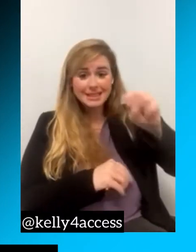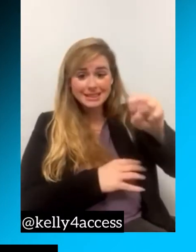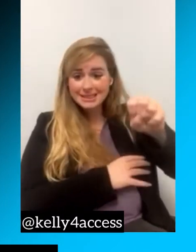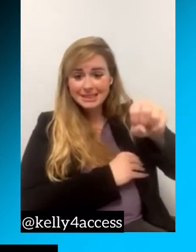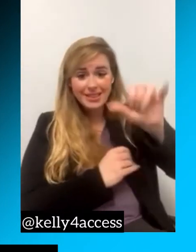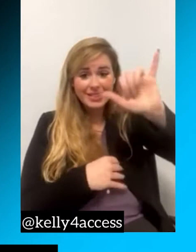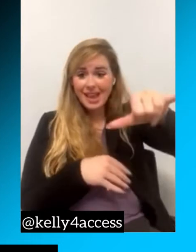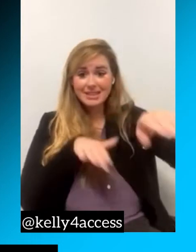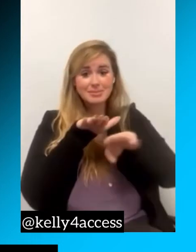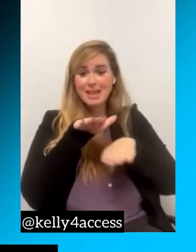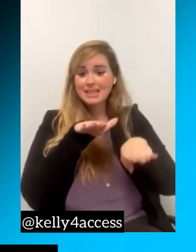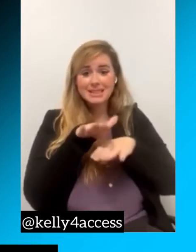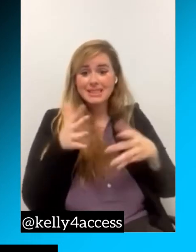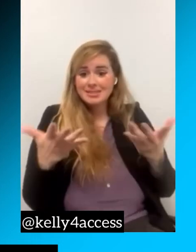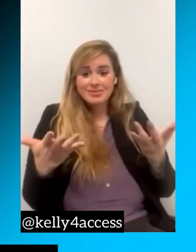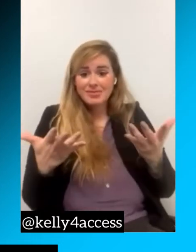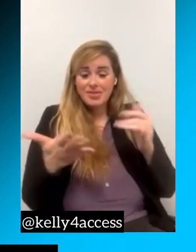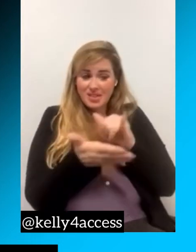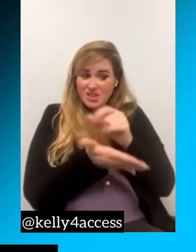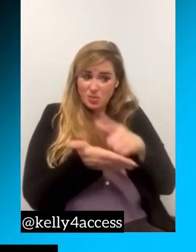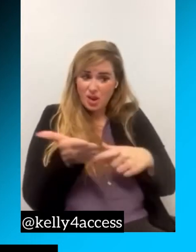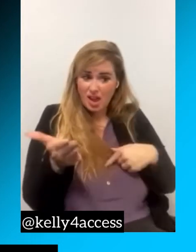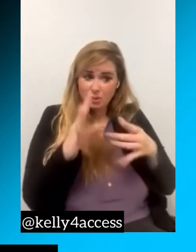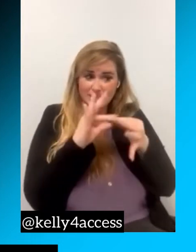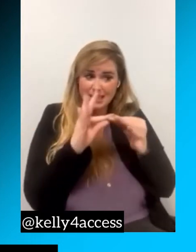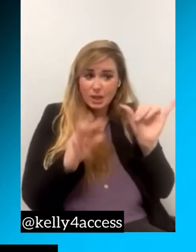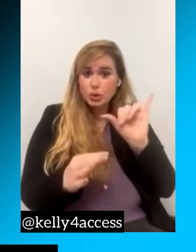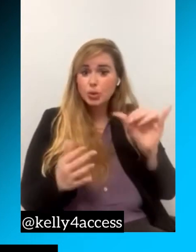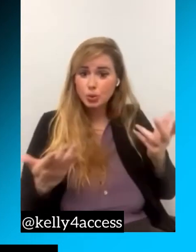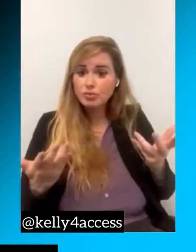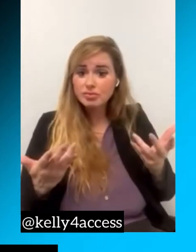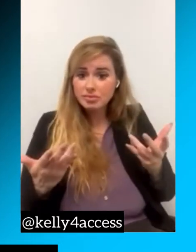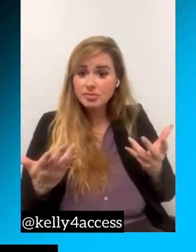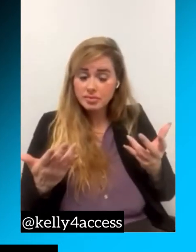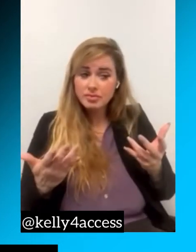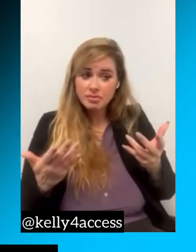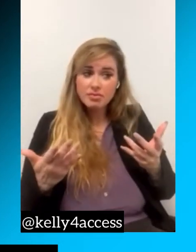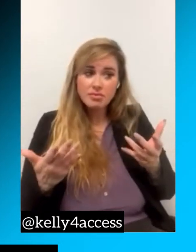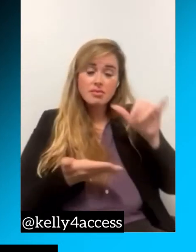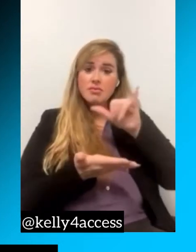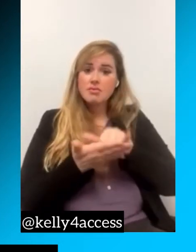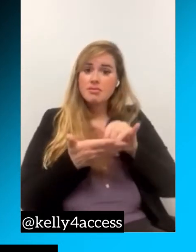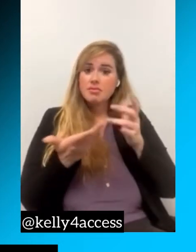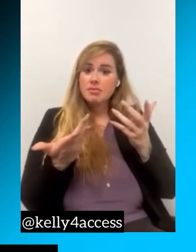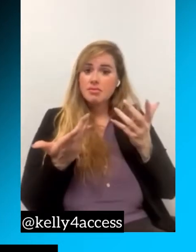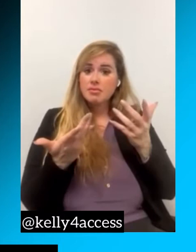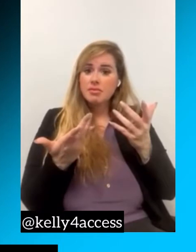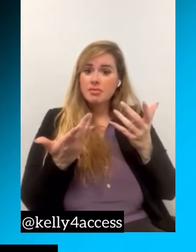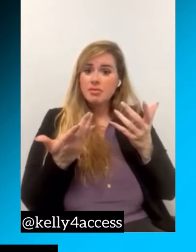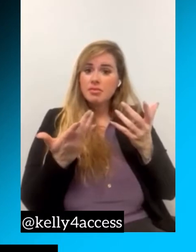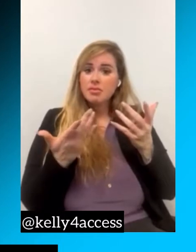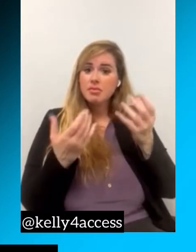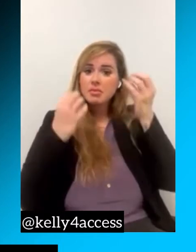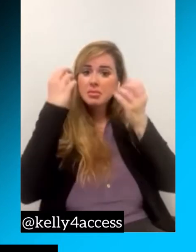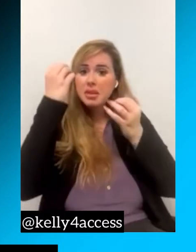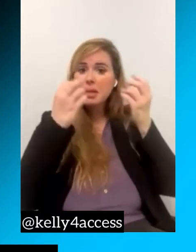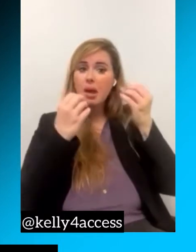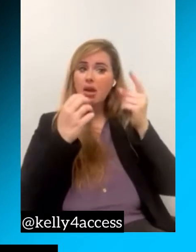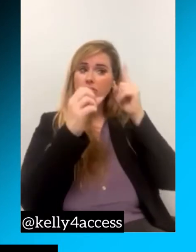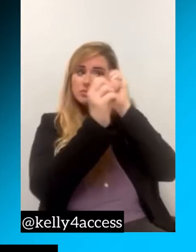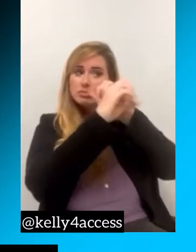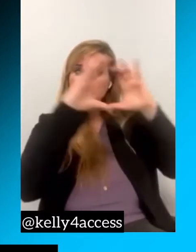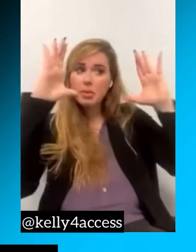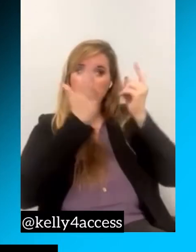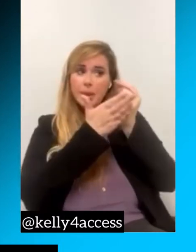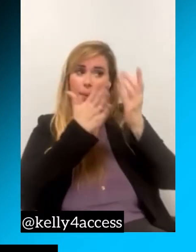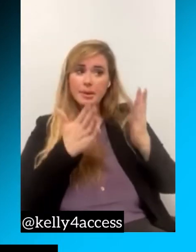basically what I would say is a good way of looking at like seeking a therapist is, are they inclusive? Do they